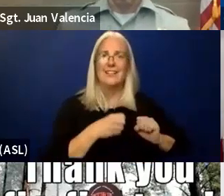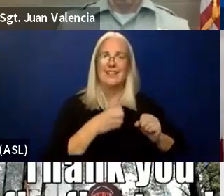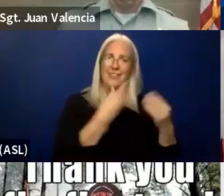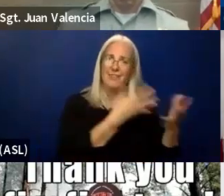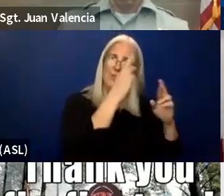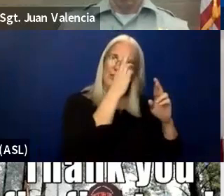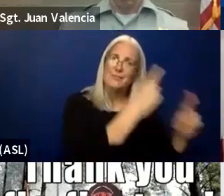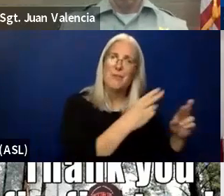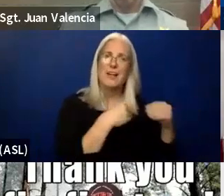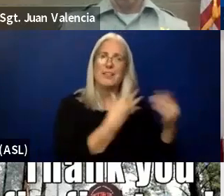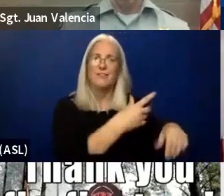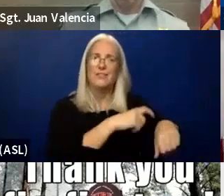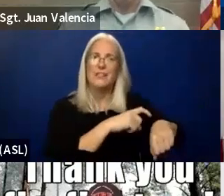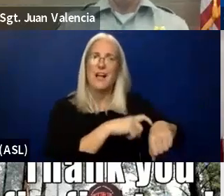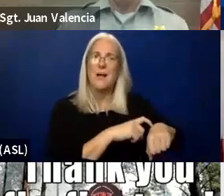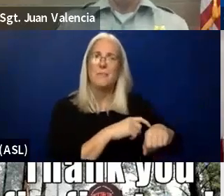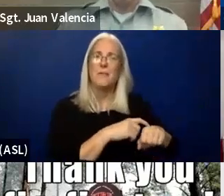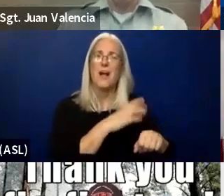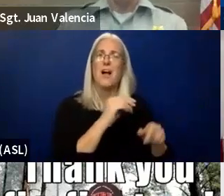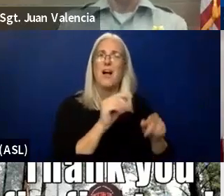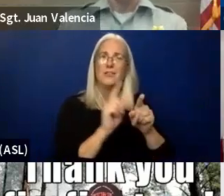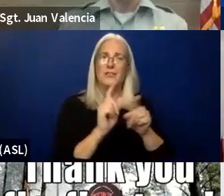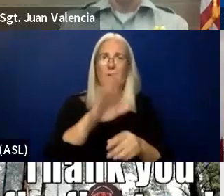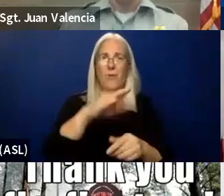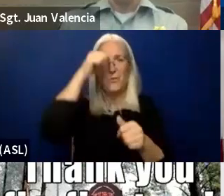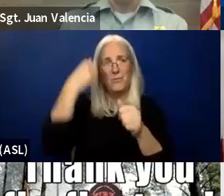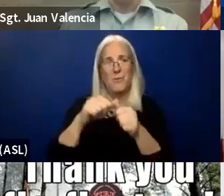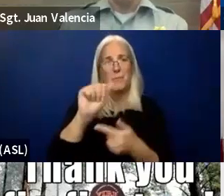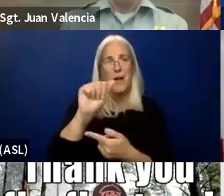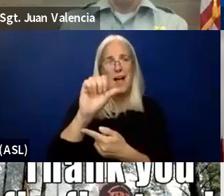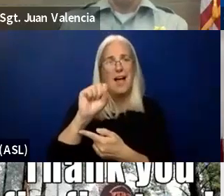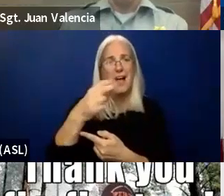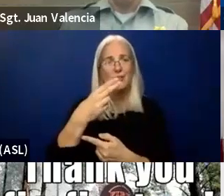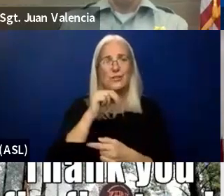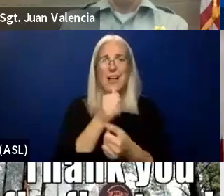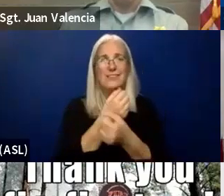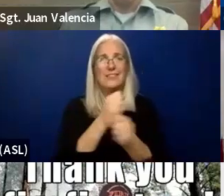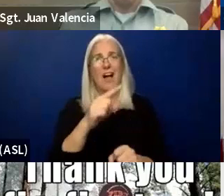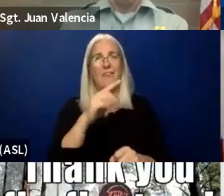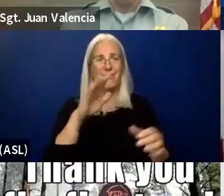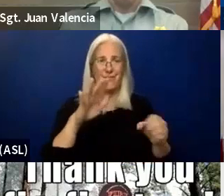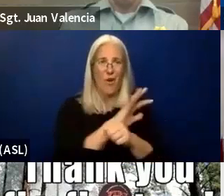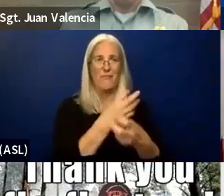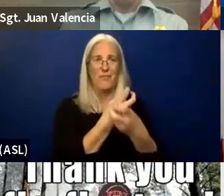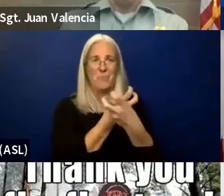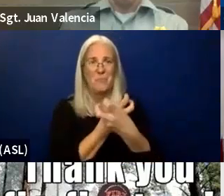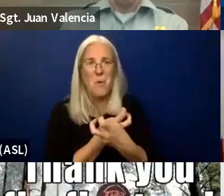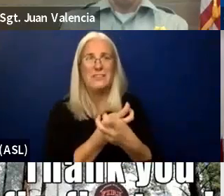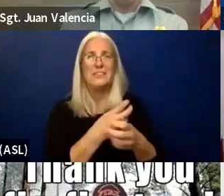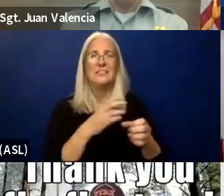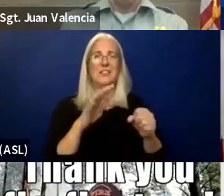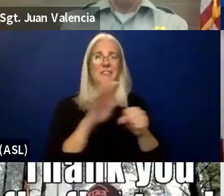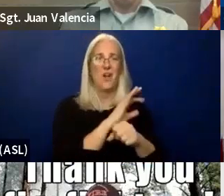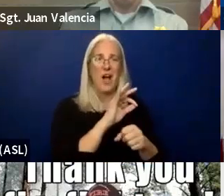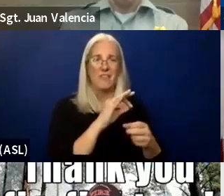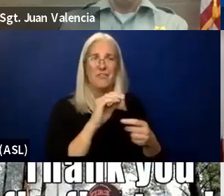that those ashes are unsafe. They're full of hazardous materials and wiring buried in the ashes. You should not